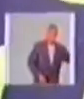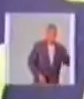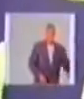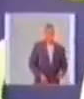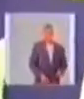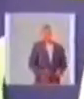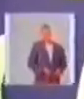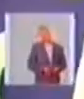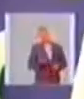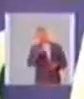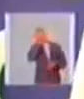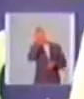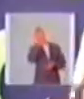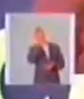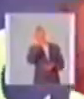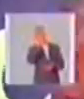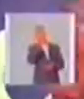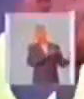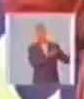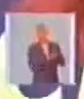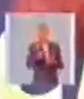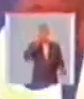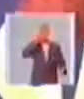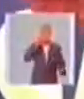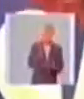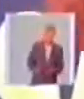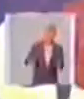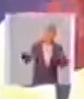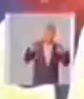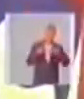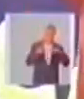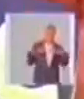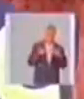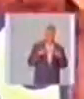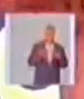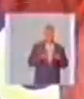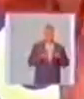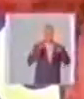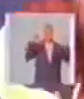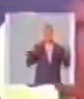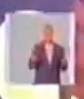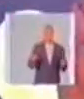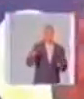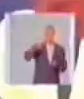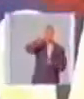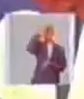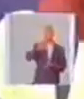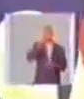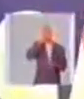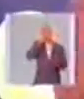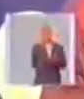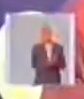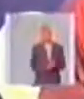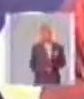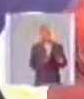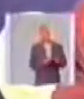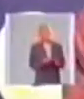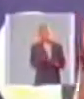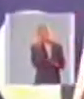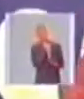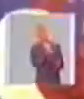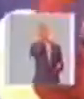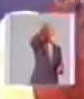eduma yeye unyankopon asam. E ye den and a Malachi chapter 1 said yamfa emwa akodi emwa papa ma akodi. Nem